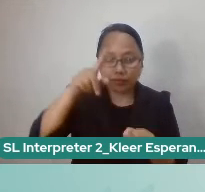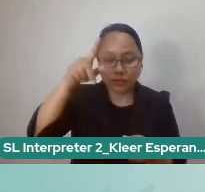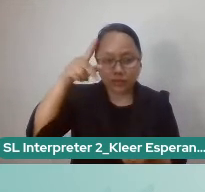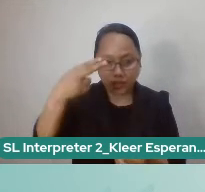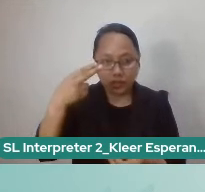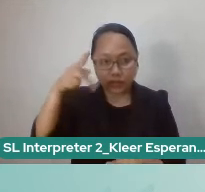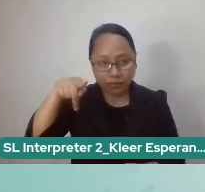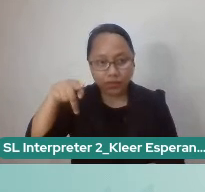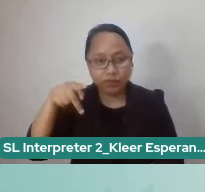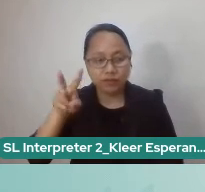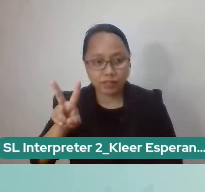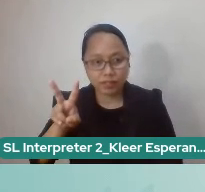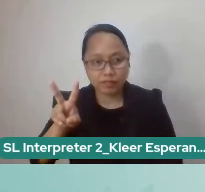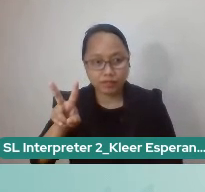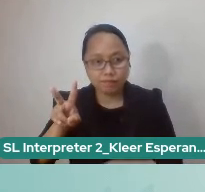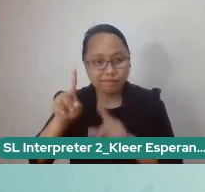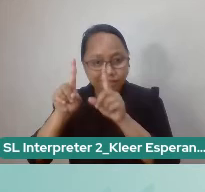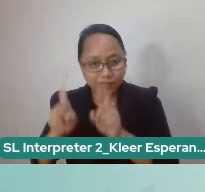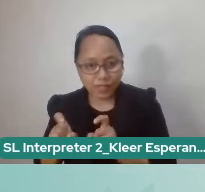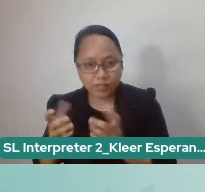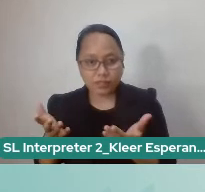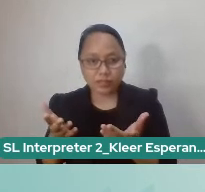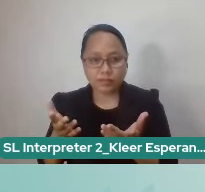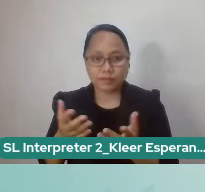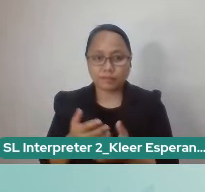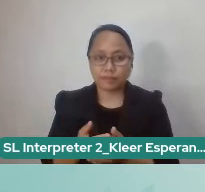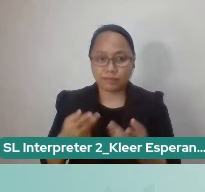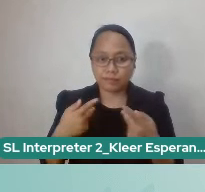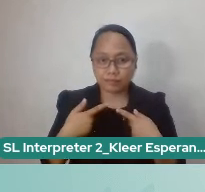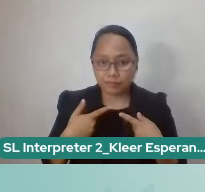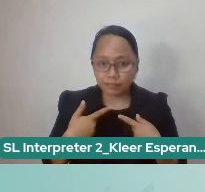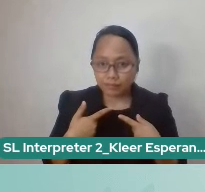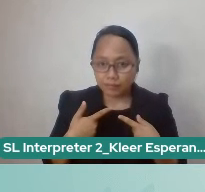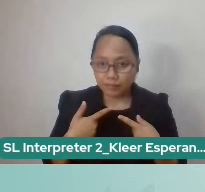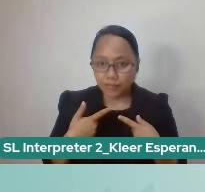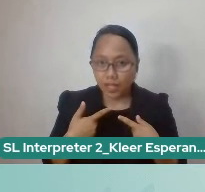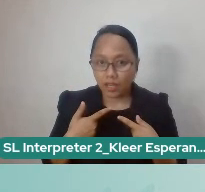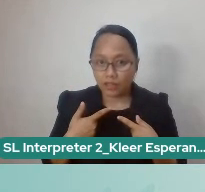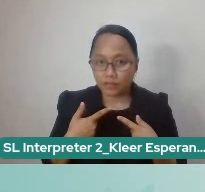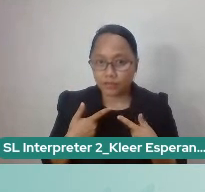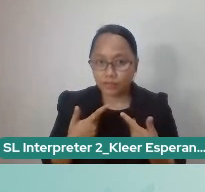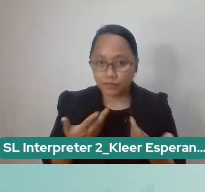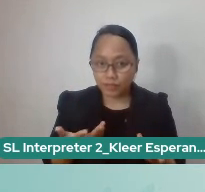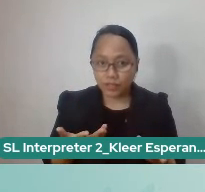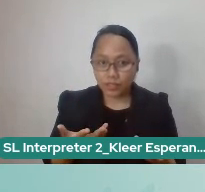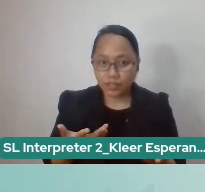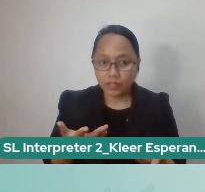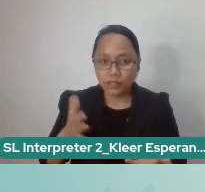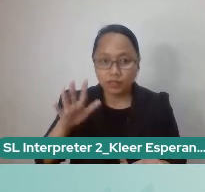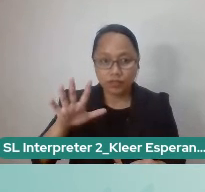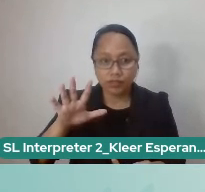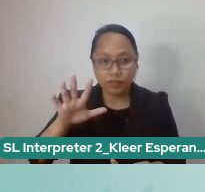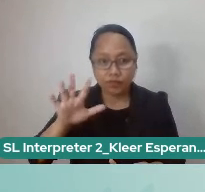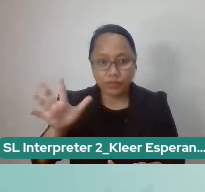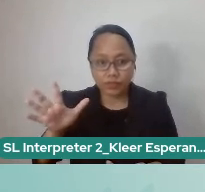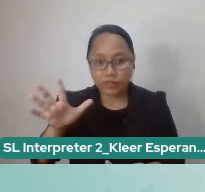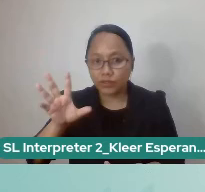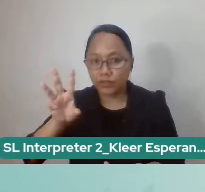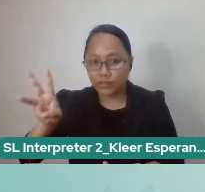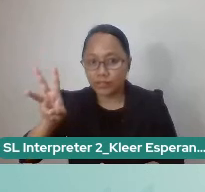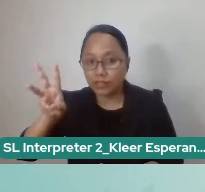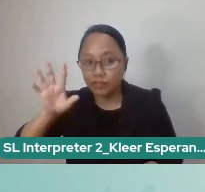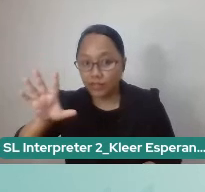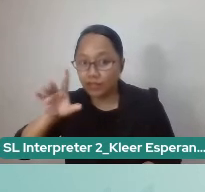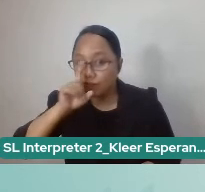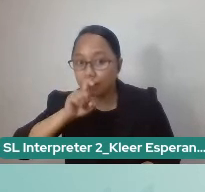among 30 to 49 women. And then with addition of 50 to 65